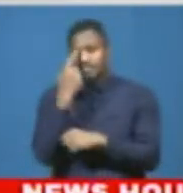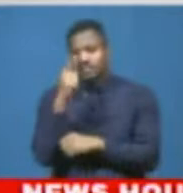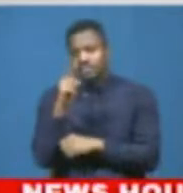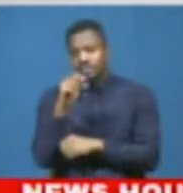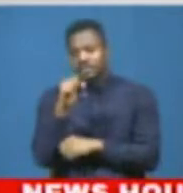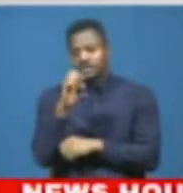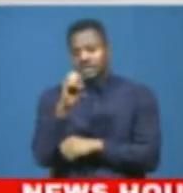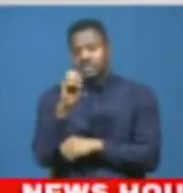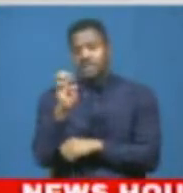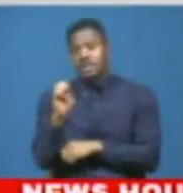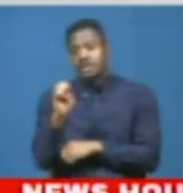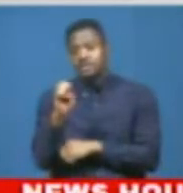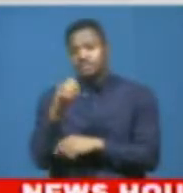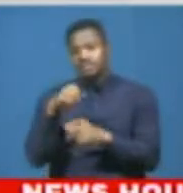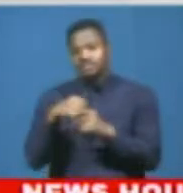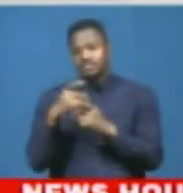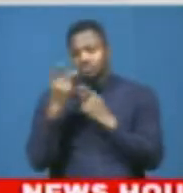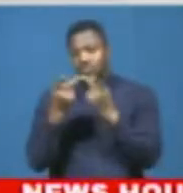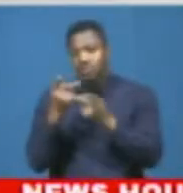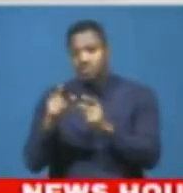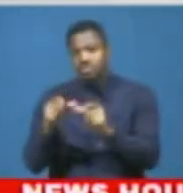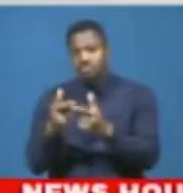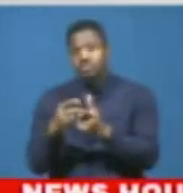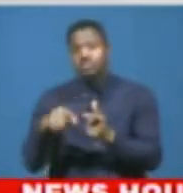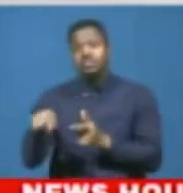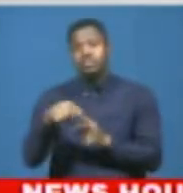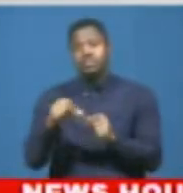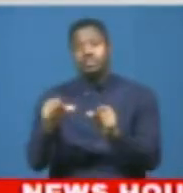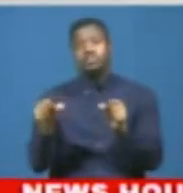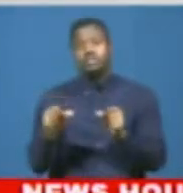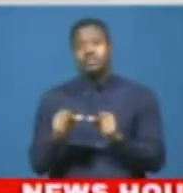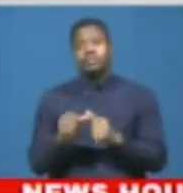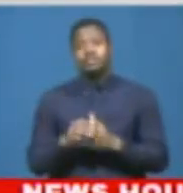SMEs within the tourism value chain.